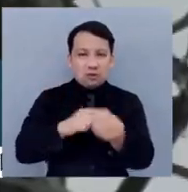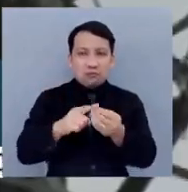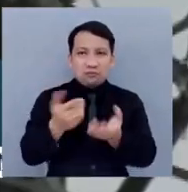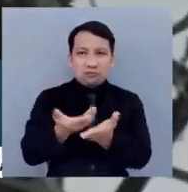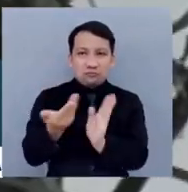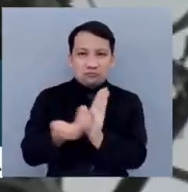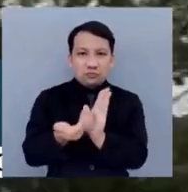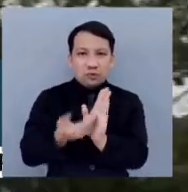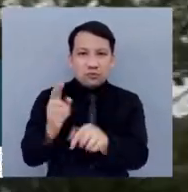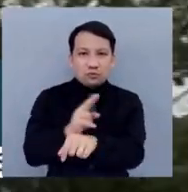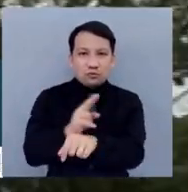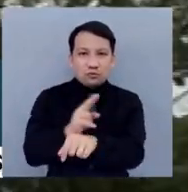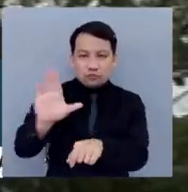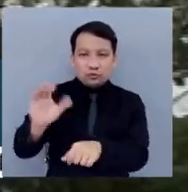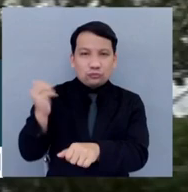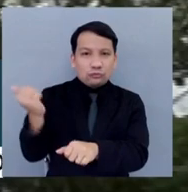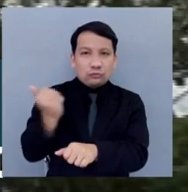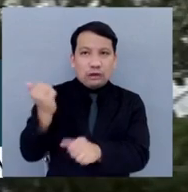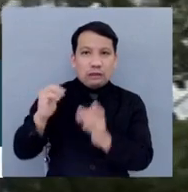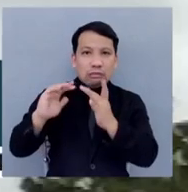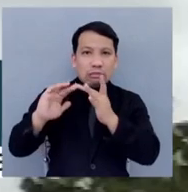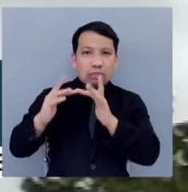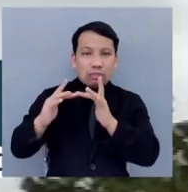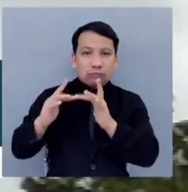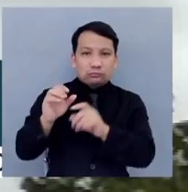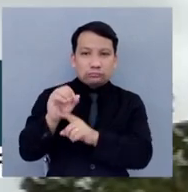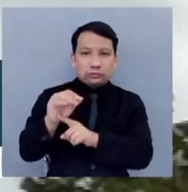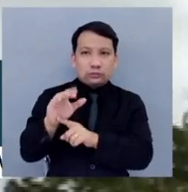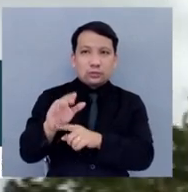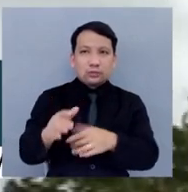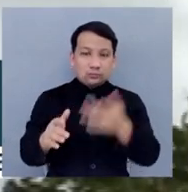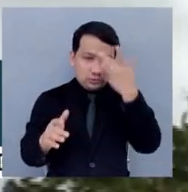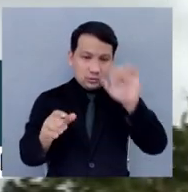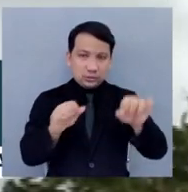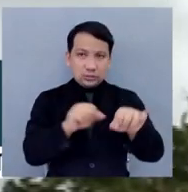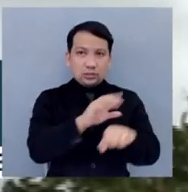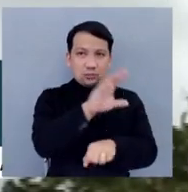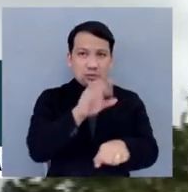its network. Smart has also called out Dito over this issue.